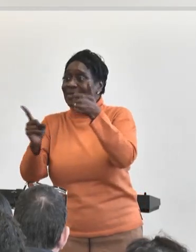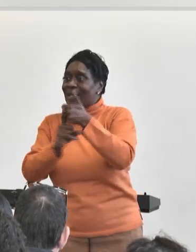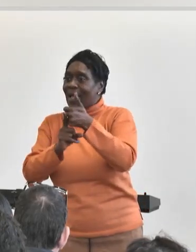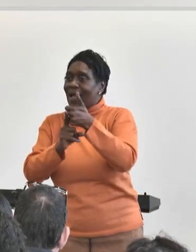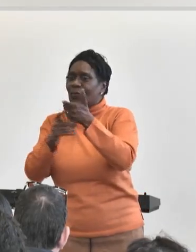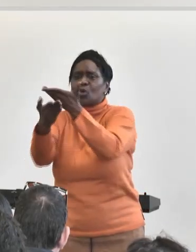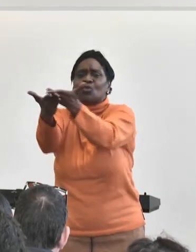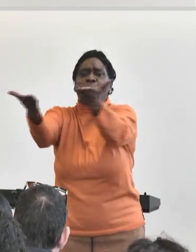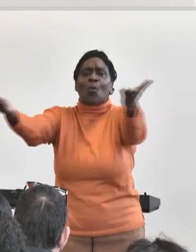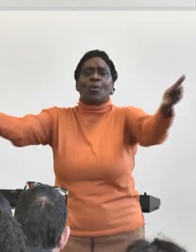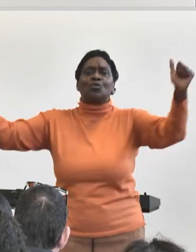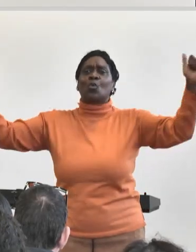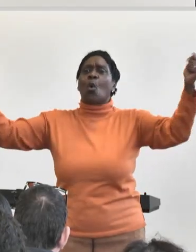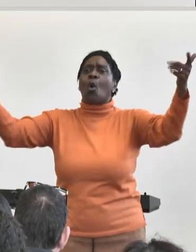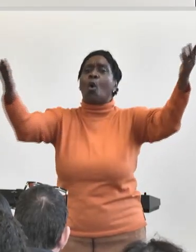is open to every person.